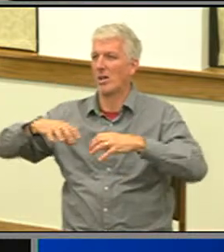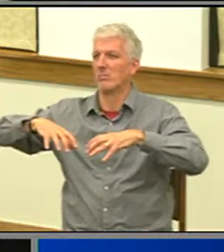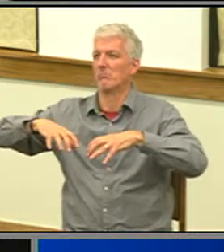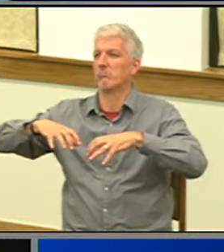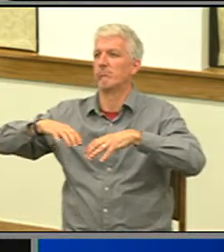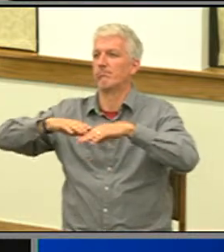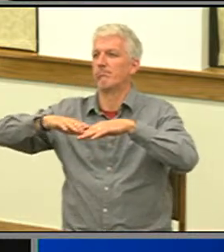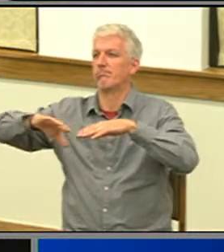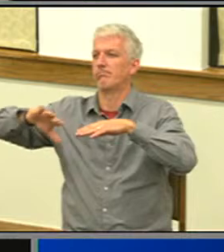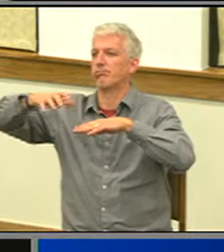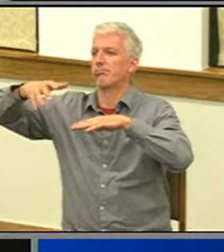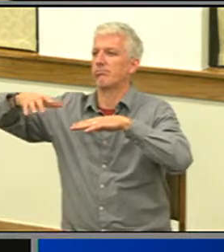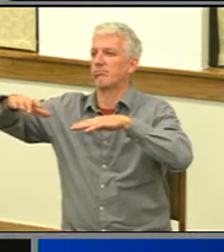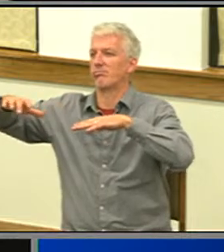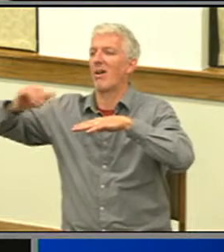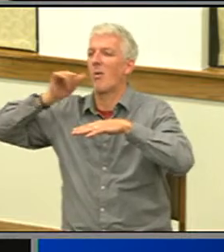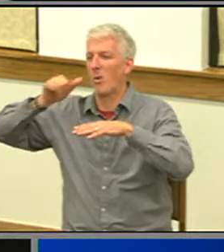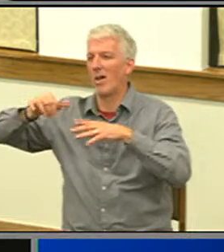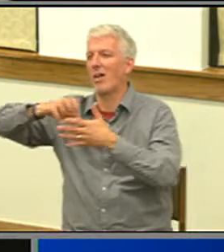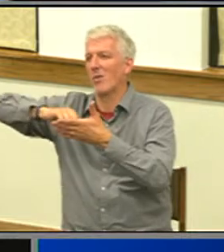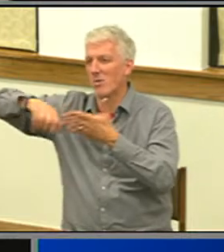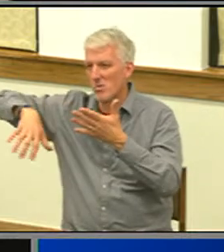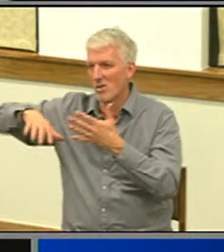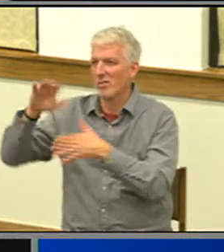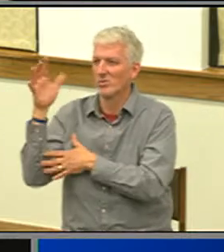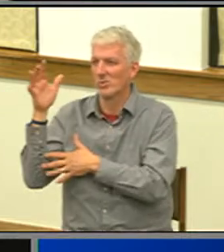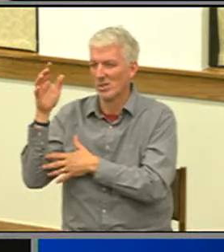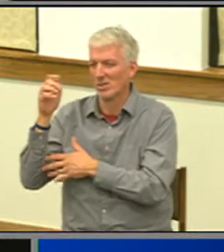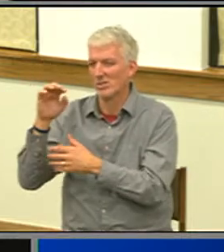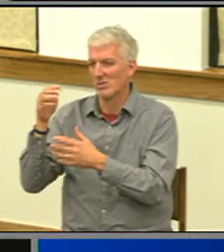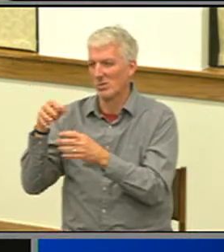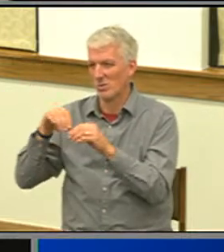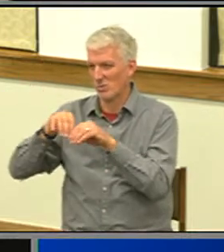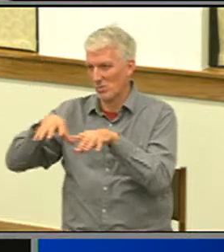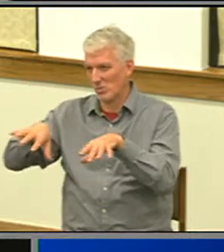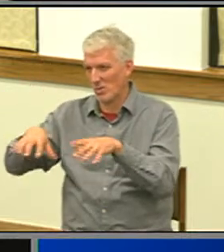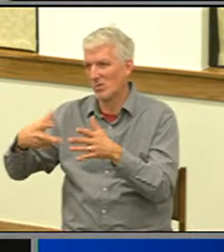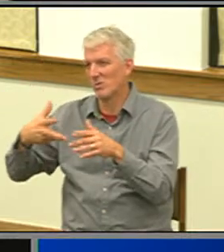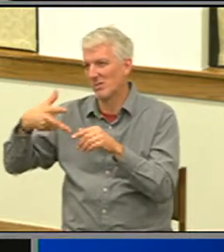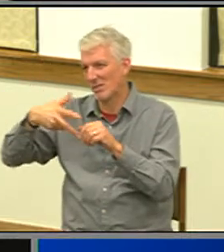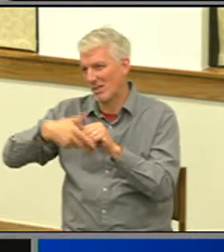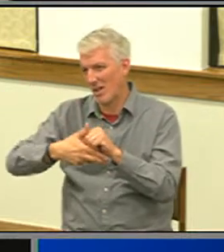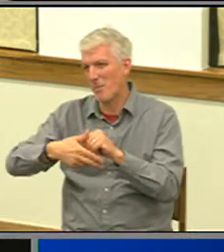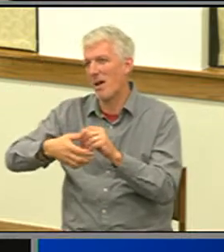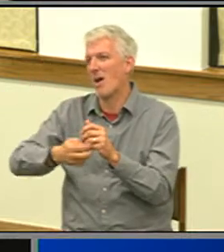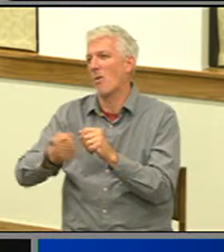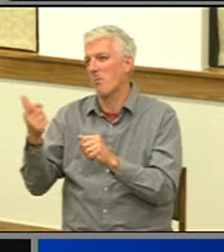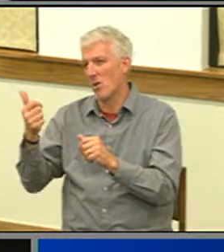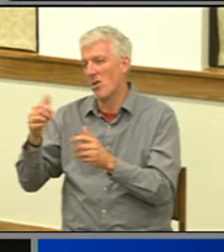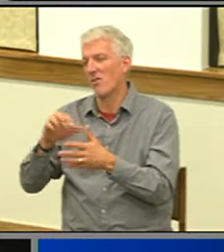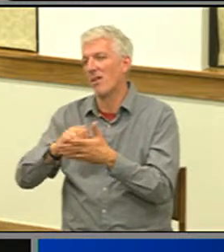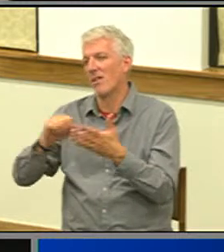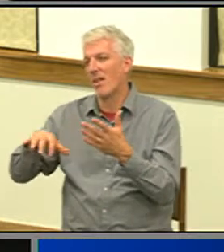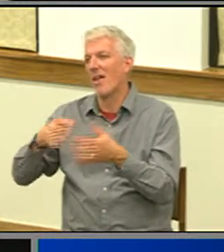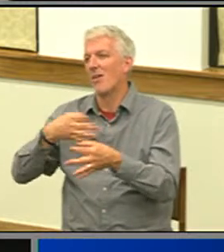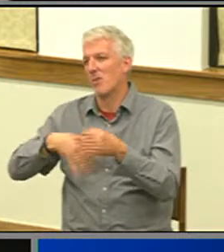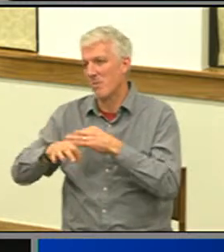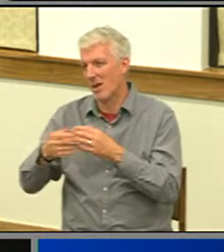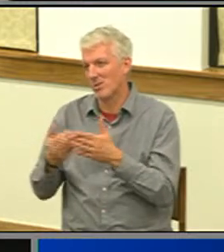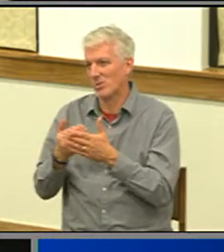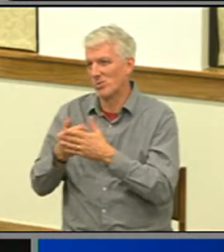at those locations, the pavement will be removed. The tree roots will be pruned, and the asphalt will be placed